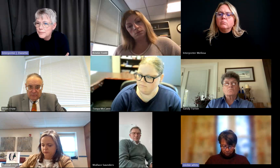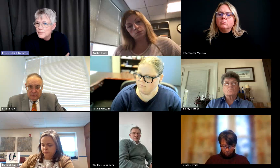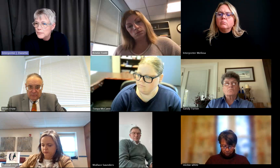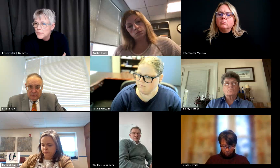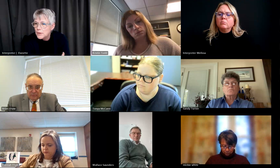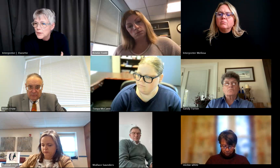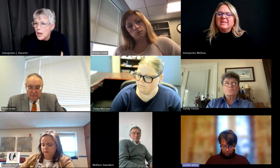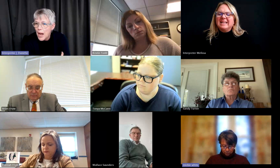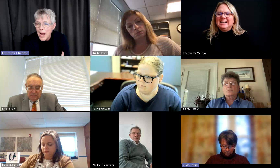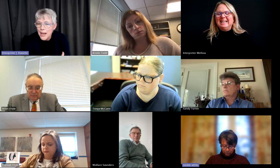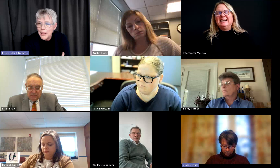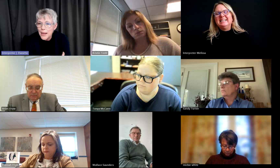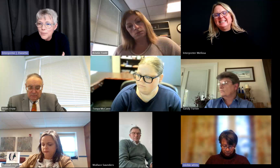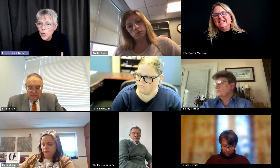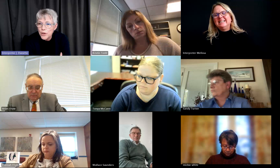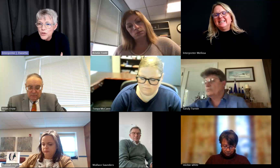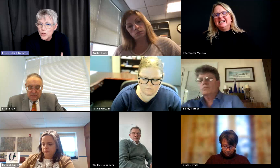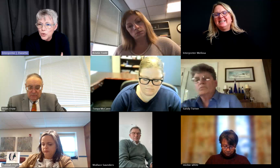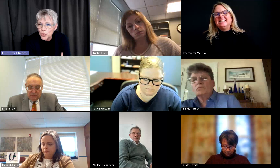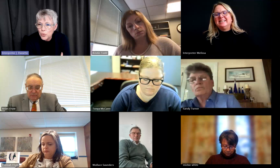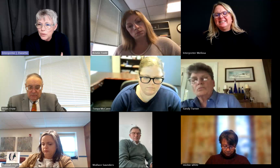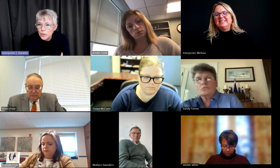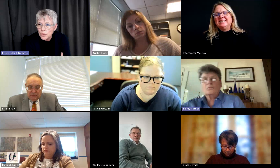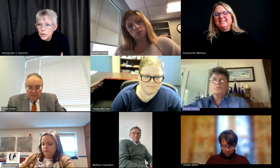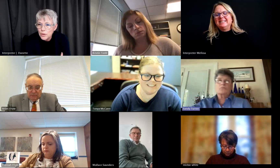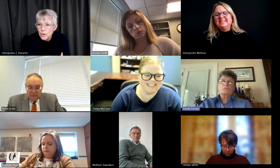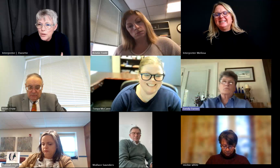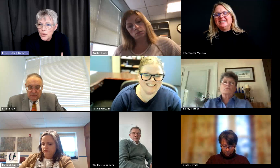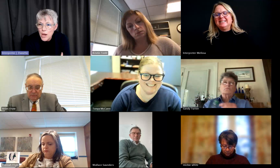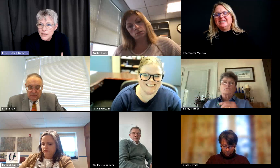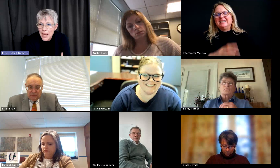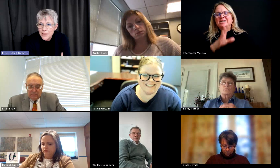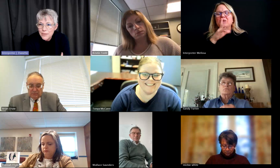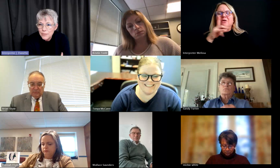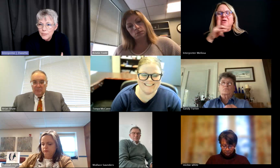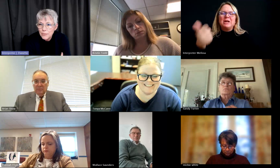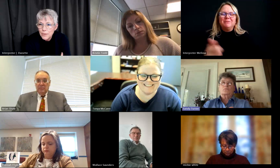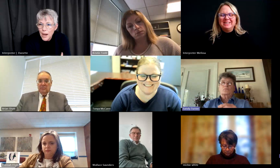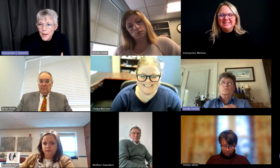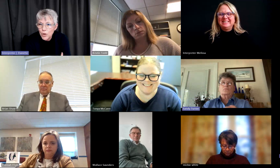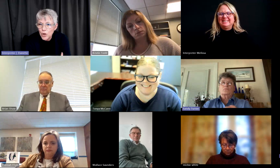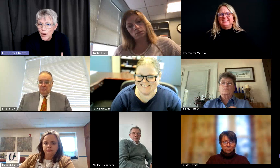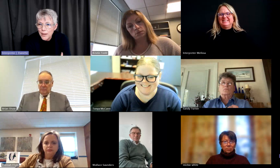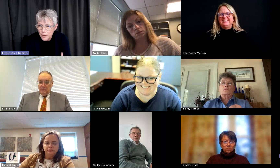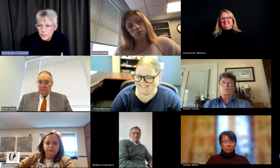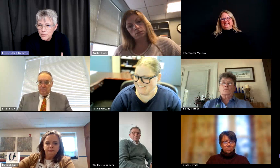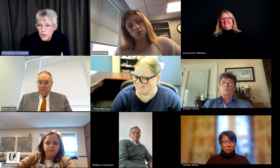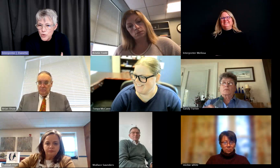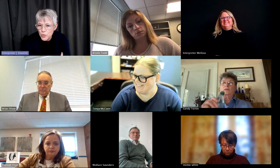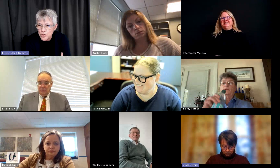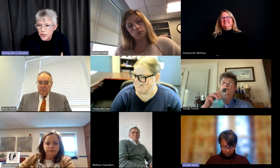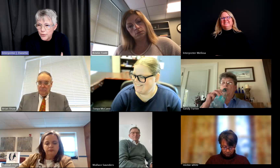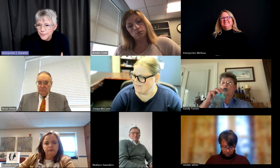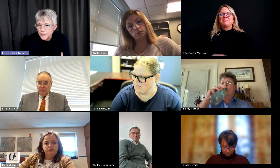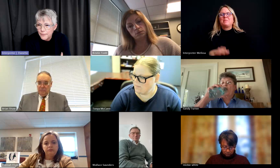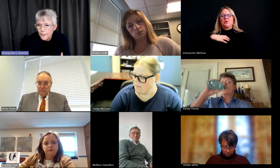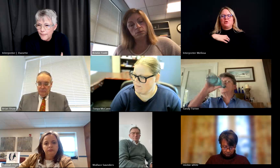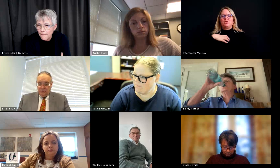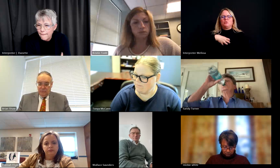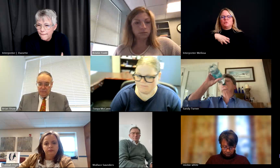second. I am going to not sign. I'm going to go ahead. Code switching